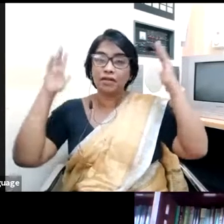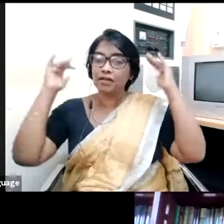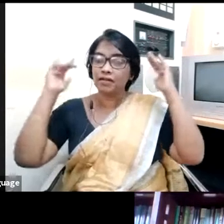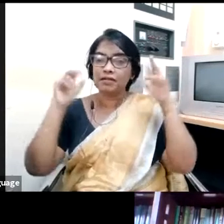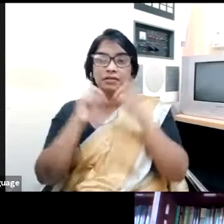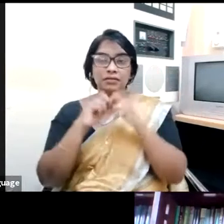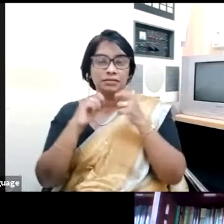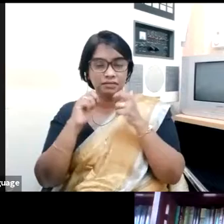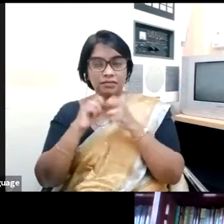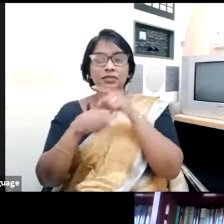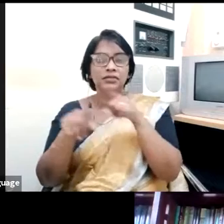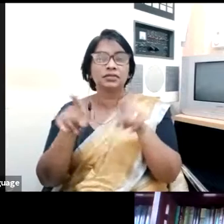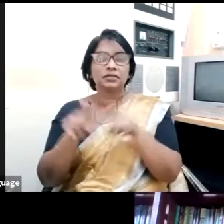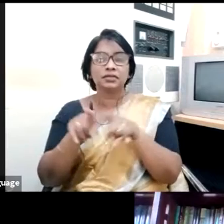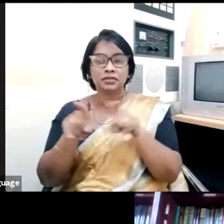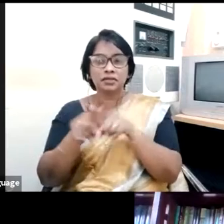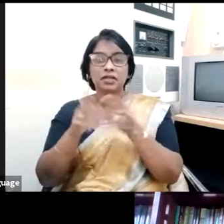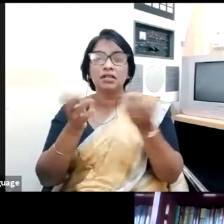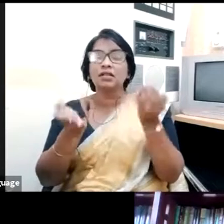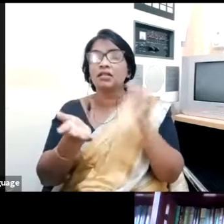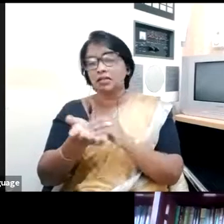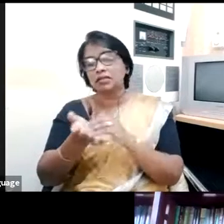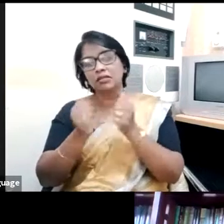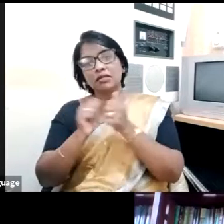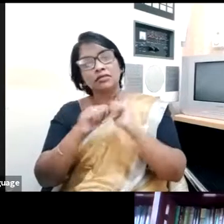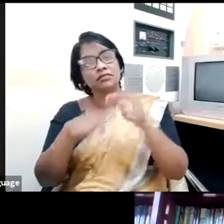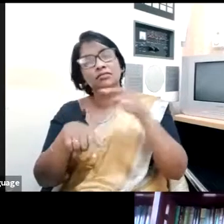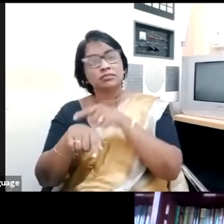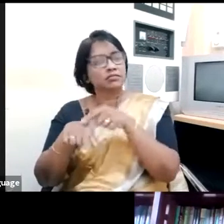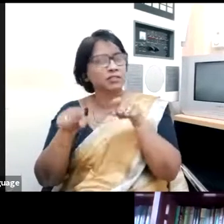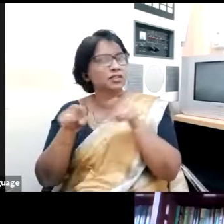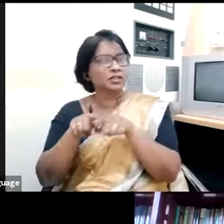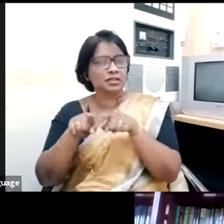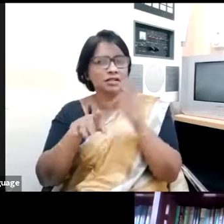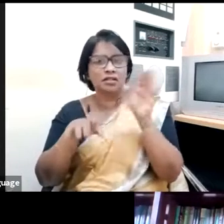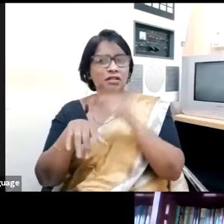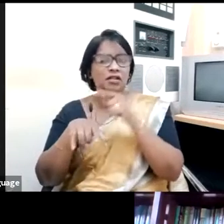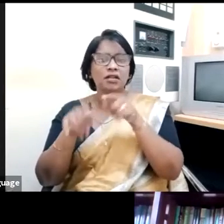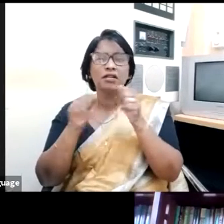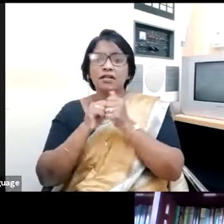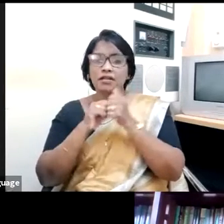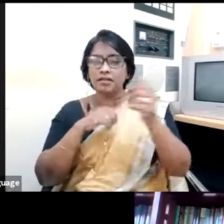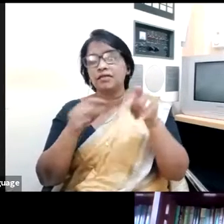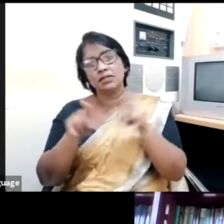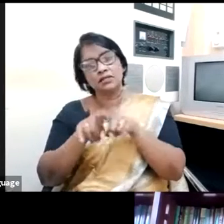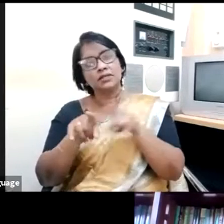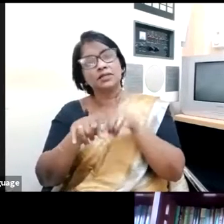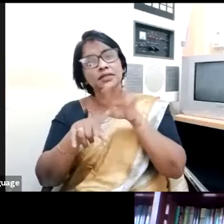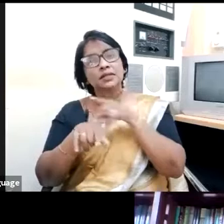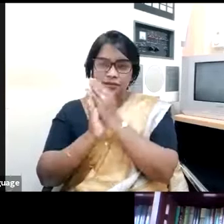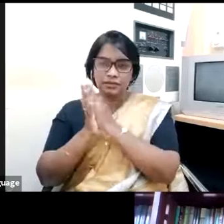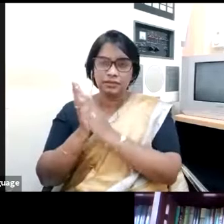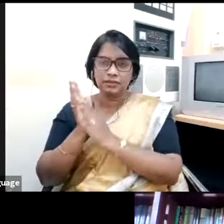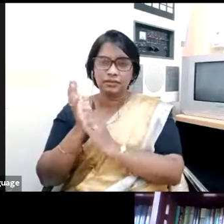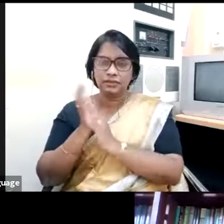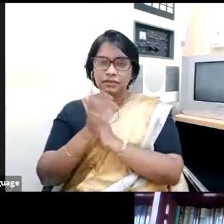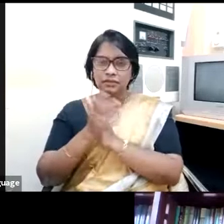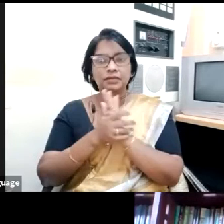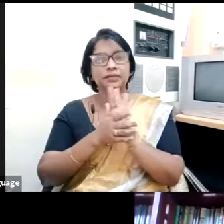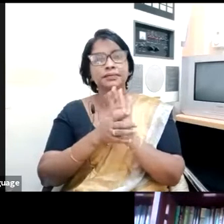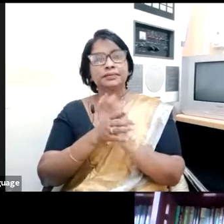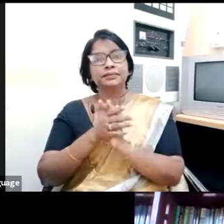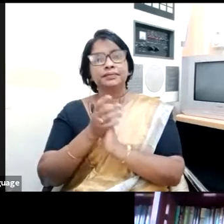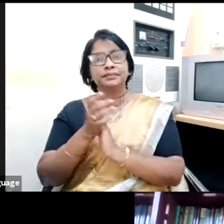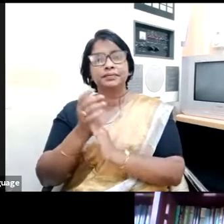a walk in the park. This is a code red for humanity and a crisis. So Shirani, over to you. Thank